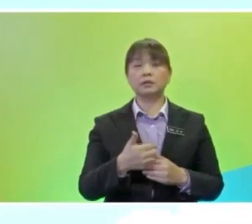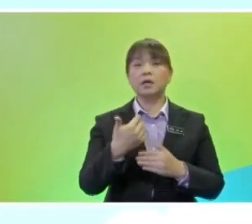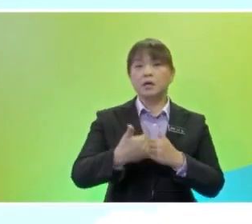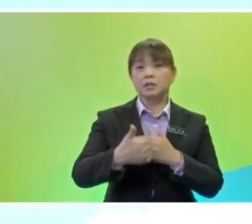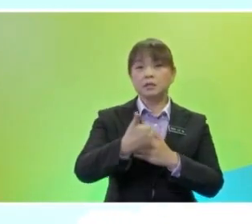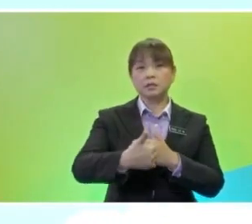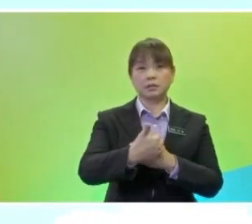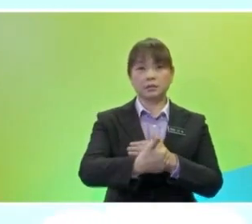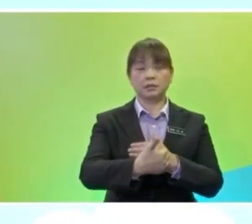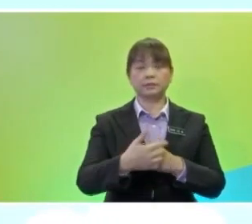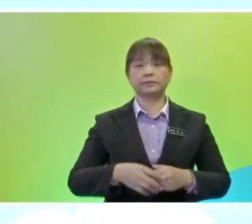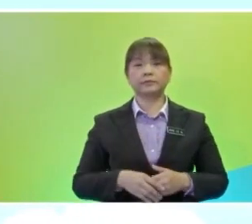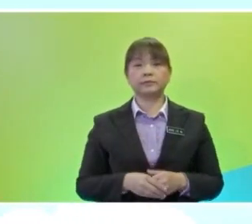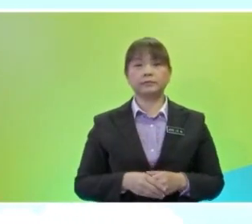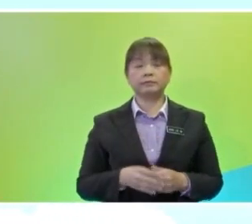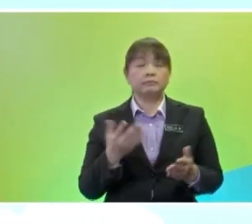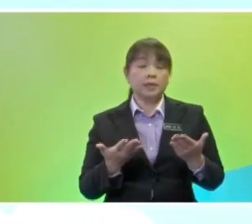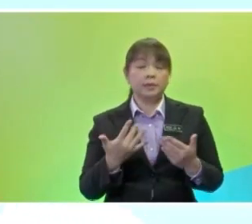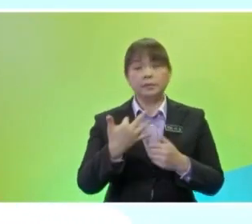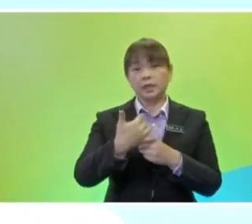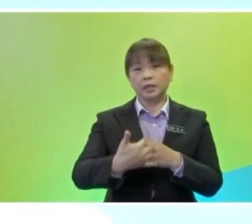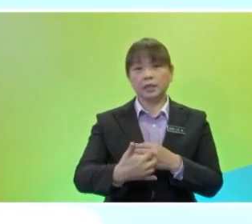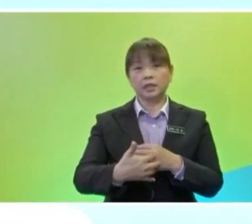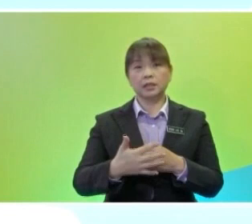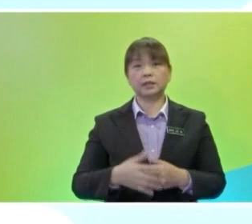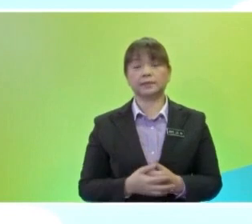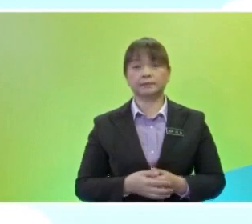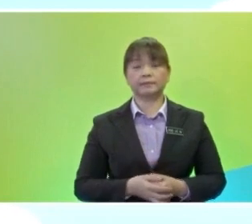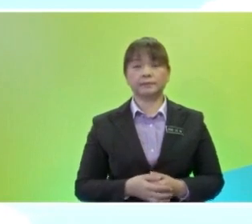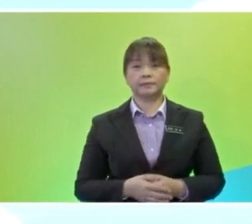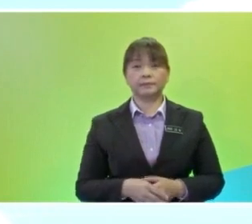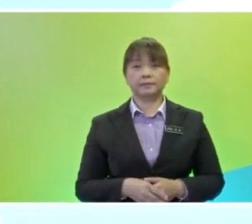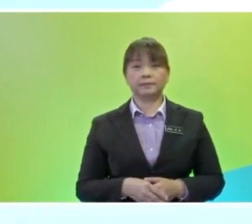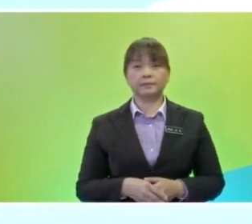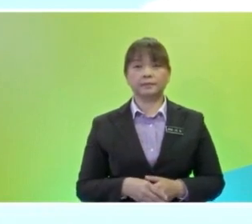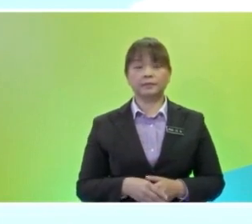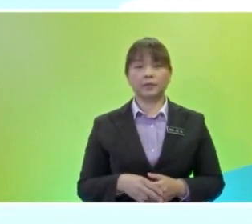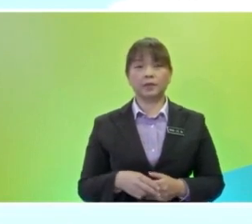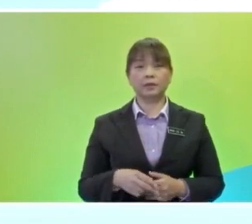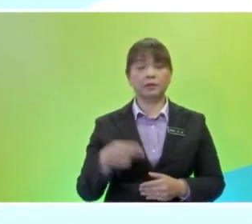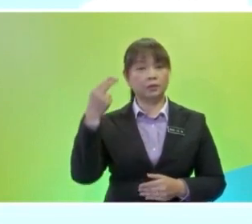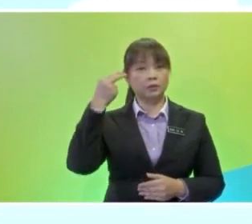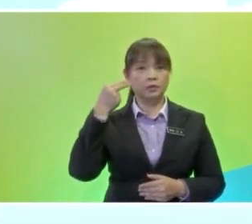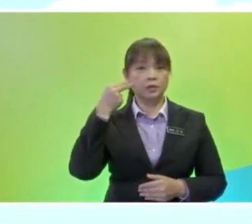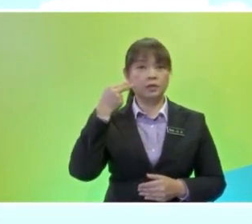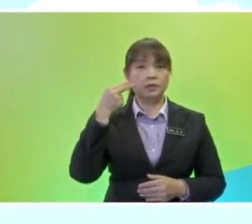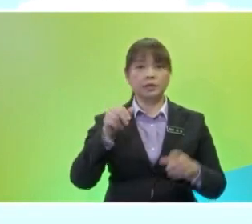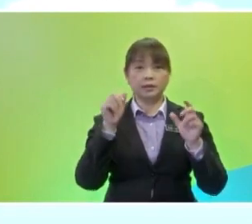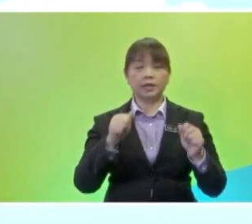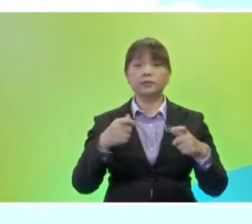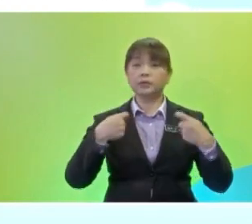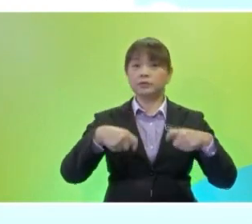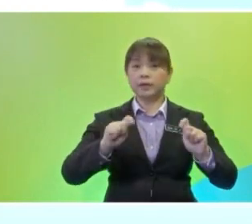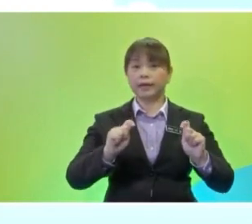might hurt yourself. Right. Or might be bleeding or something. Okay. Oh, all right. Husna raised her hand already. Husna, can you give it a try for